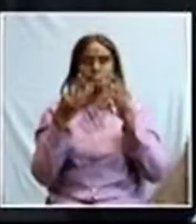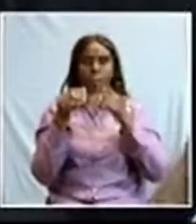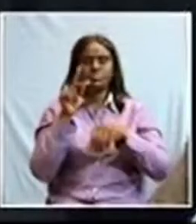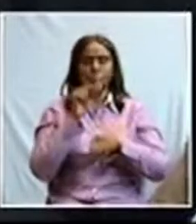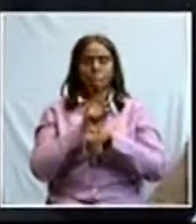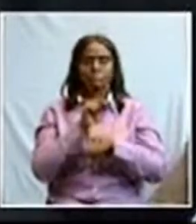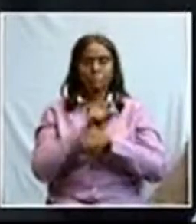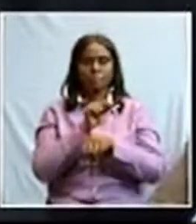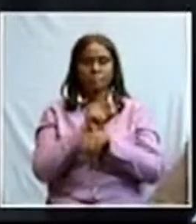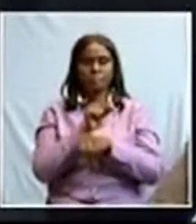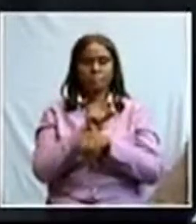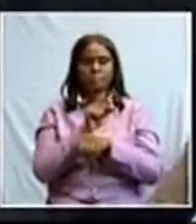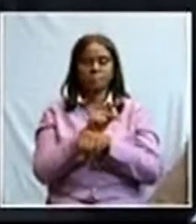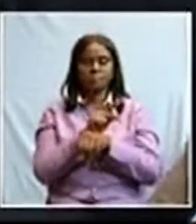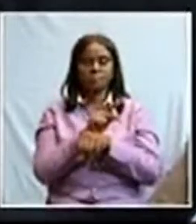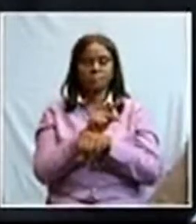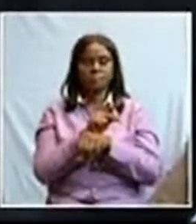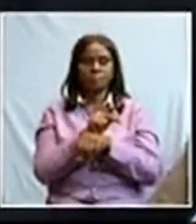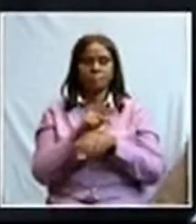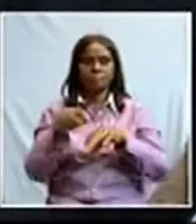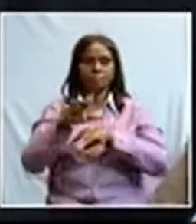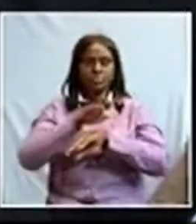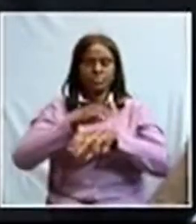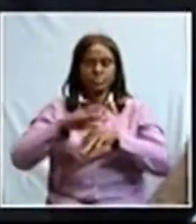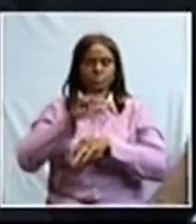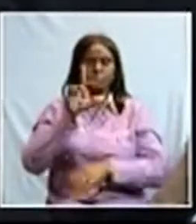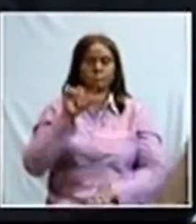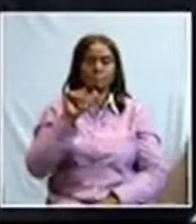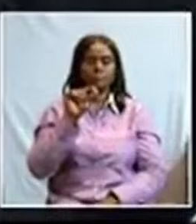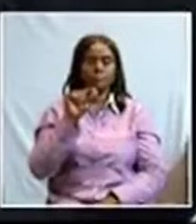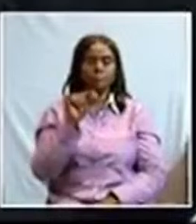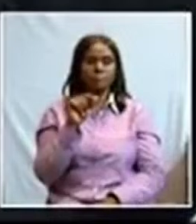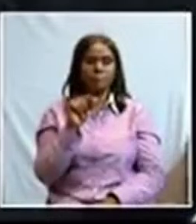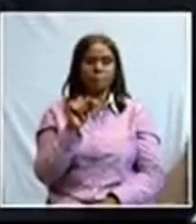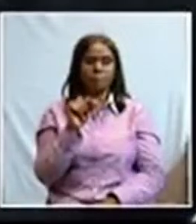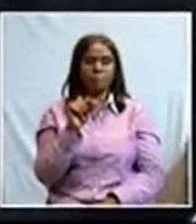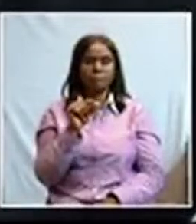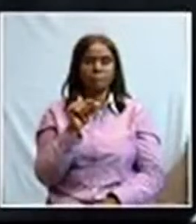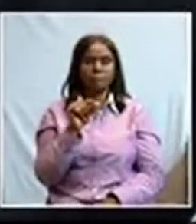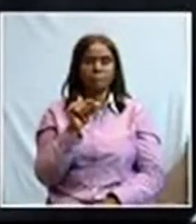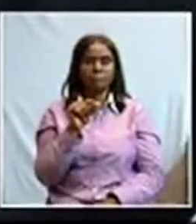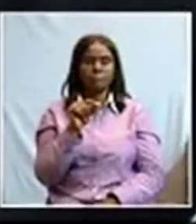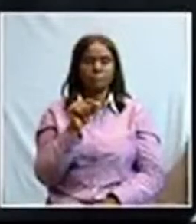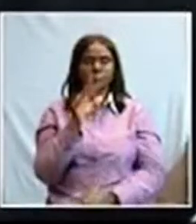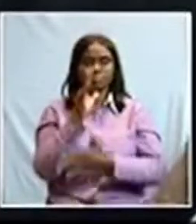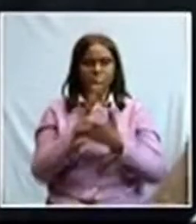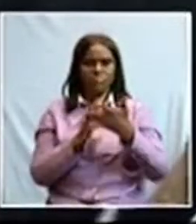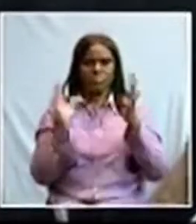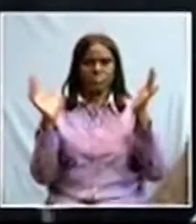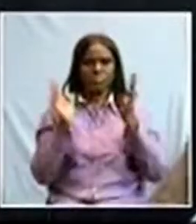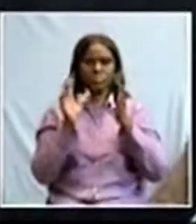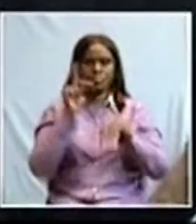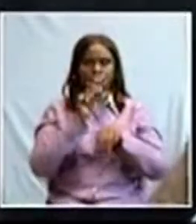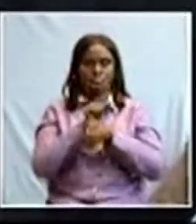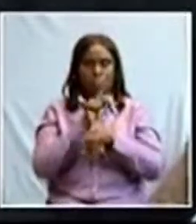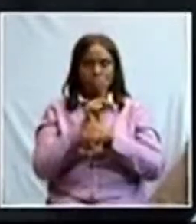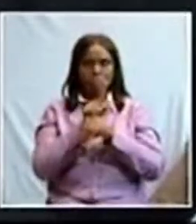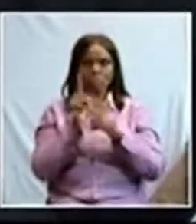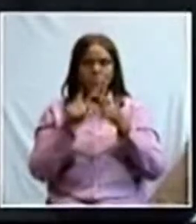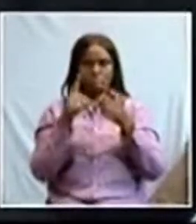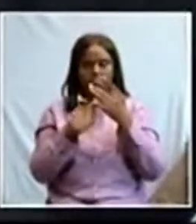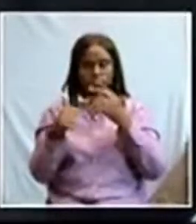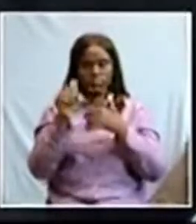completed, above 20. Something like this. Okay, some are very small projects, but it doesn't matter. But as long as it